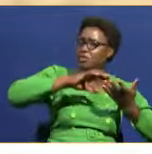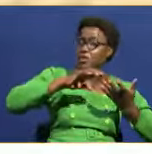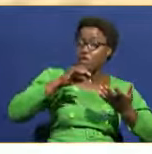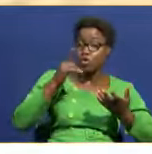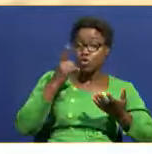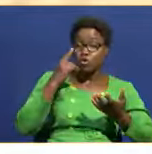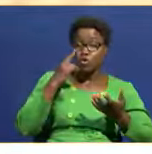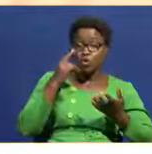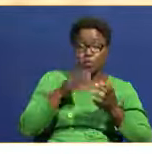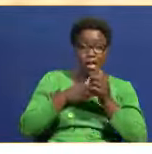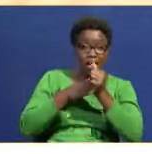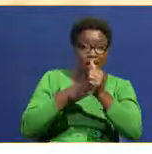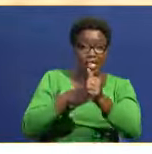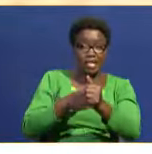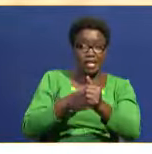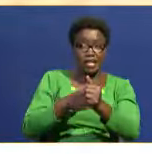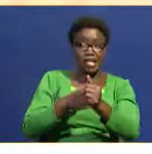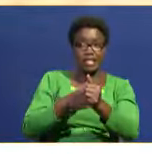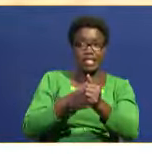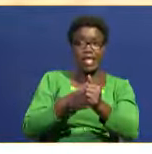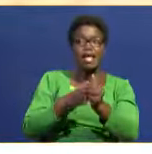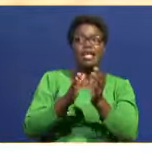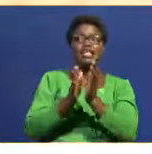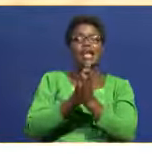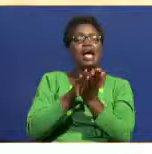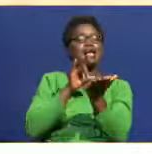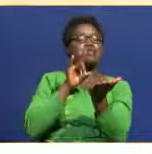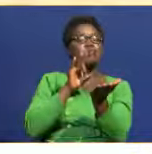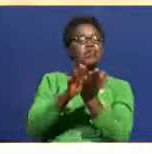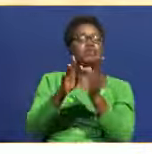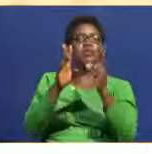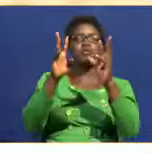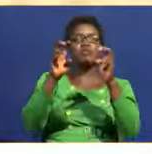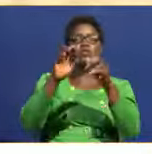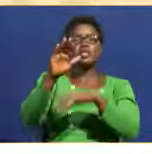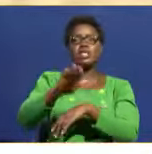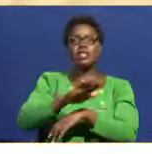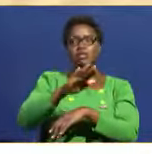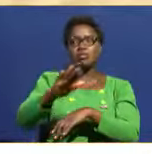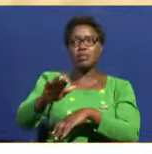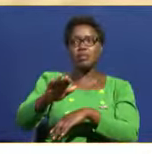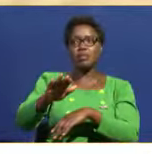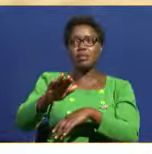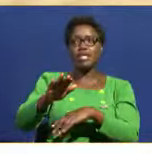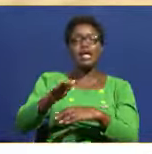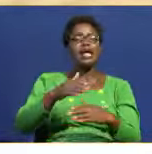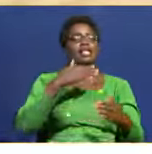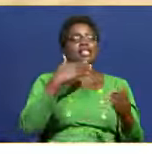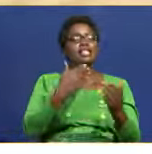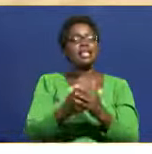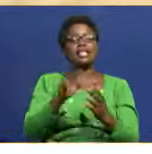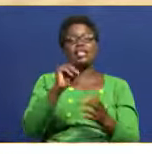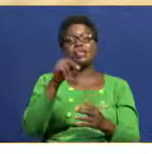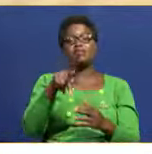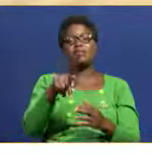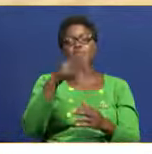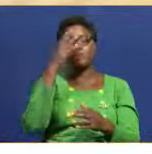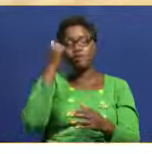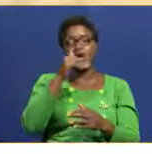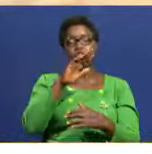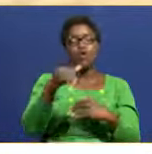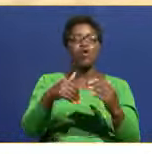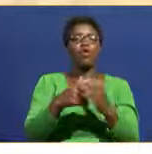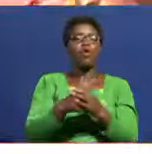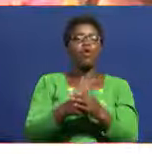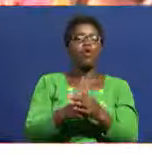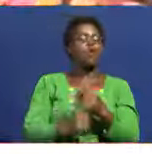Muliona niliongoza mambo ya mswada wa impeachment huko bunge, na niwashukuru hao wabunge wetu sababu wote